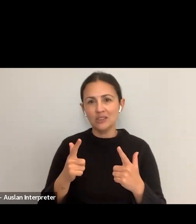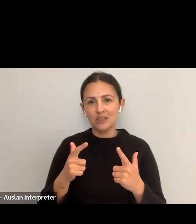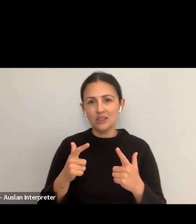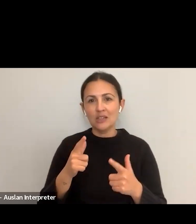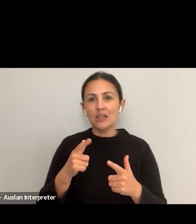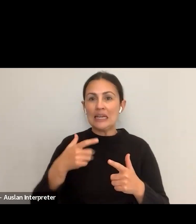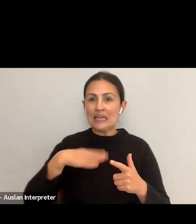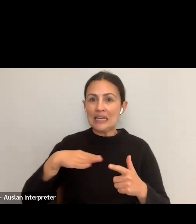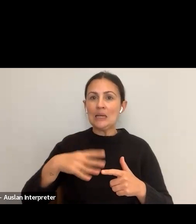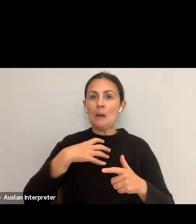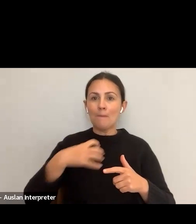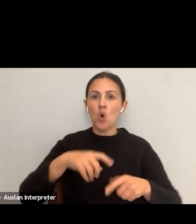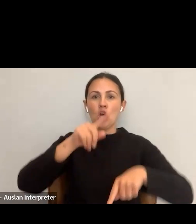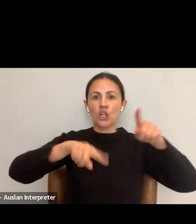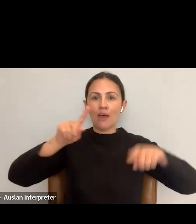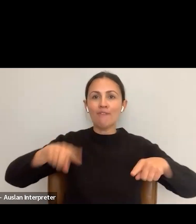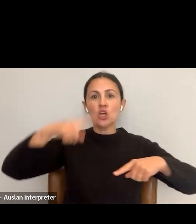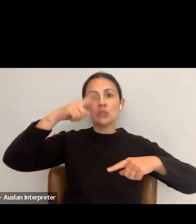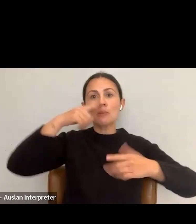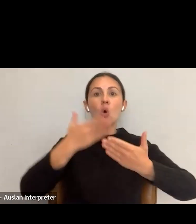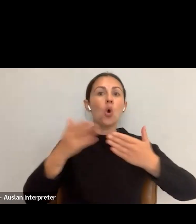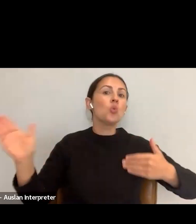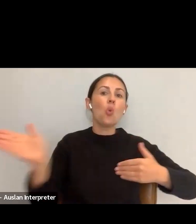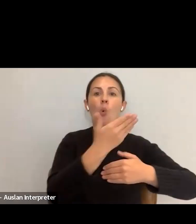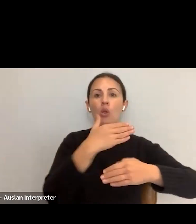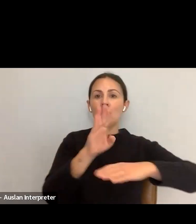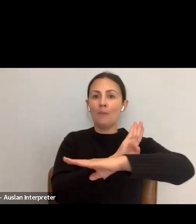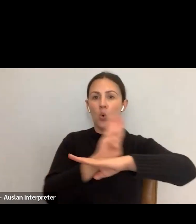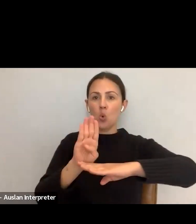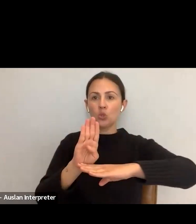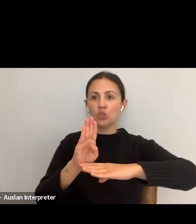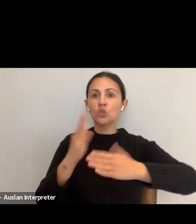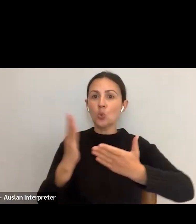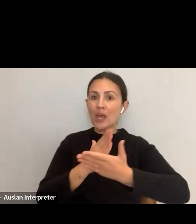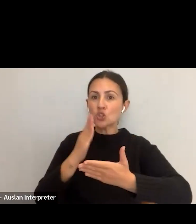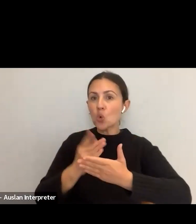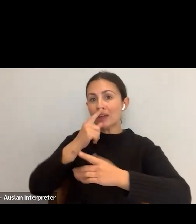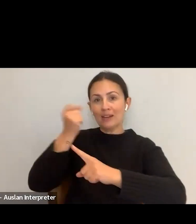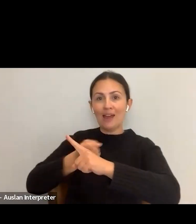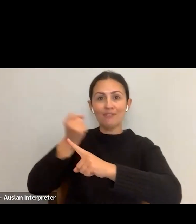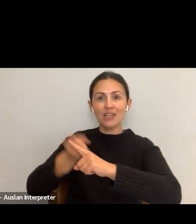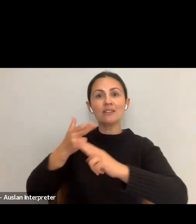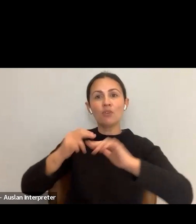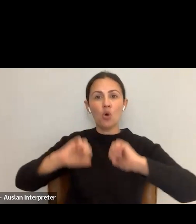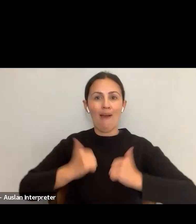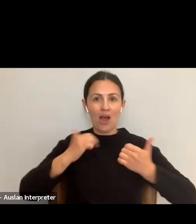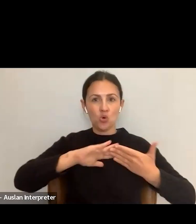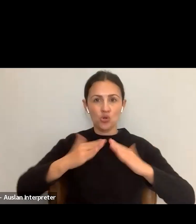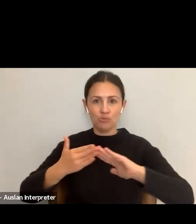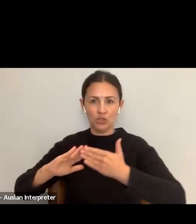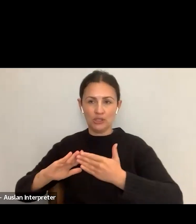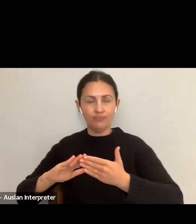task of just making institutions see the broader picture. So for me, that's the great frustration.